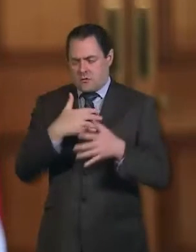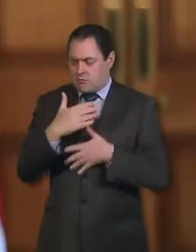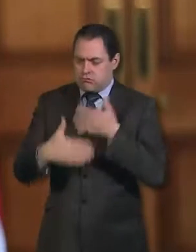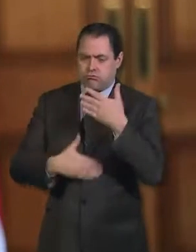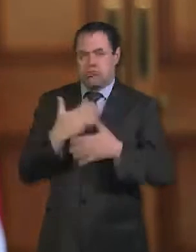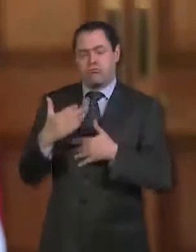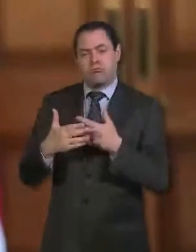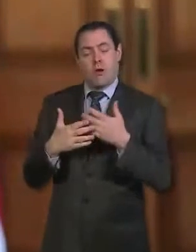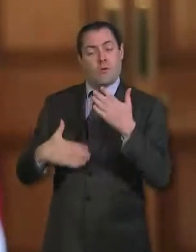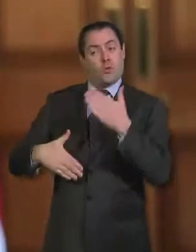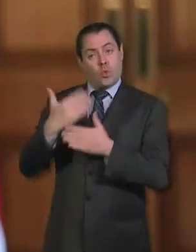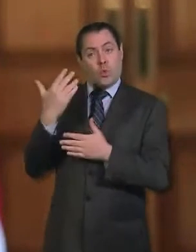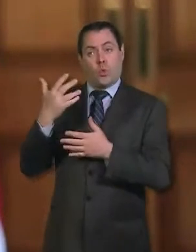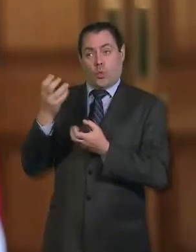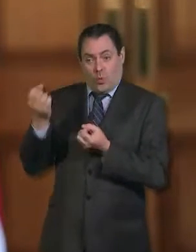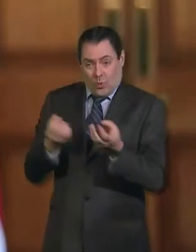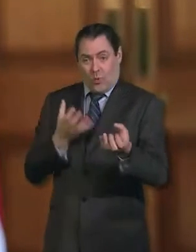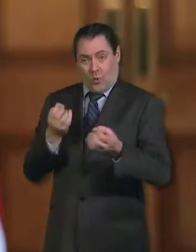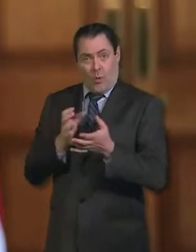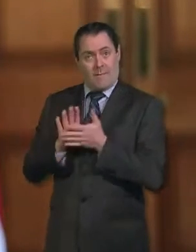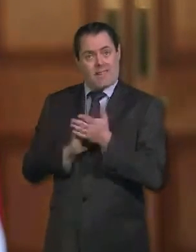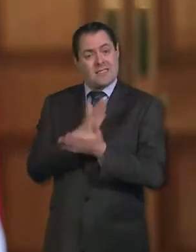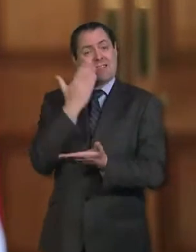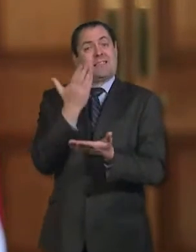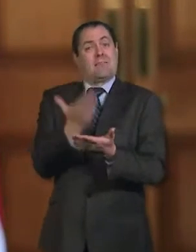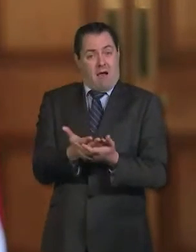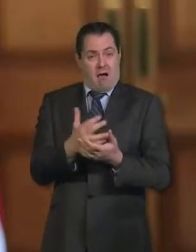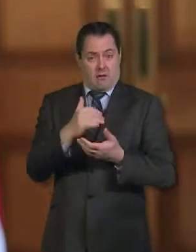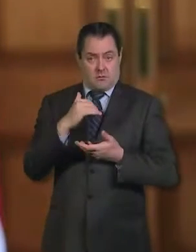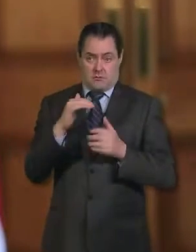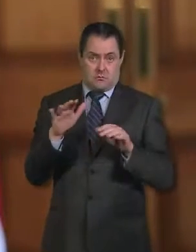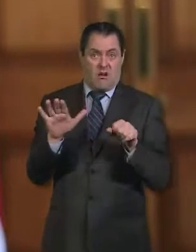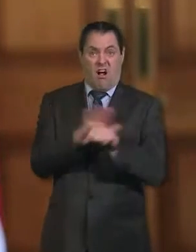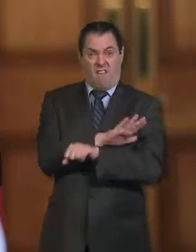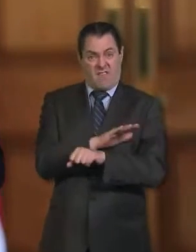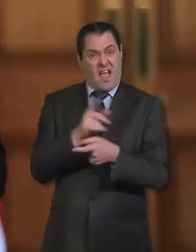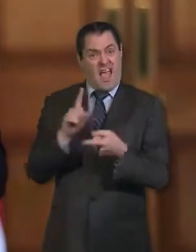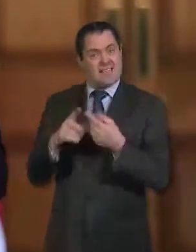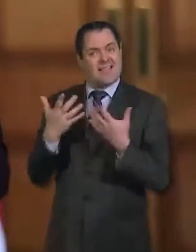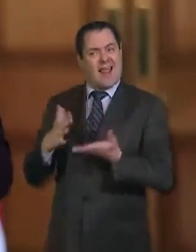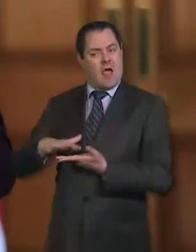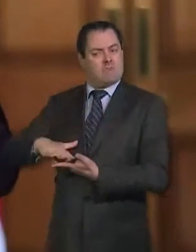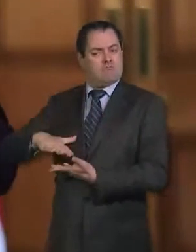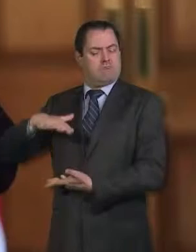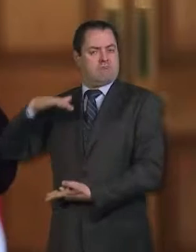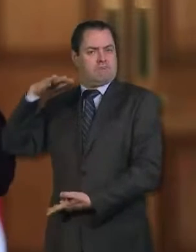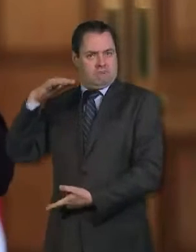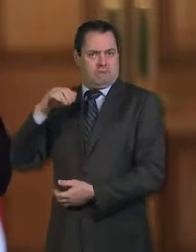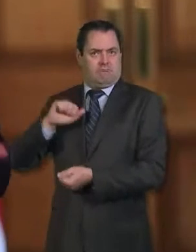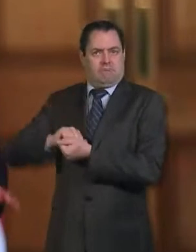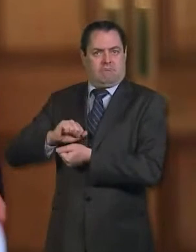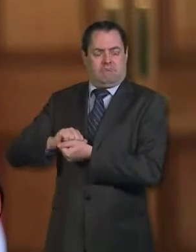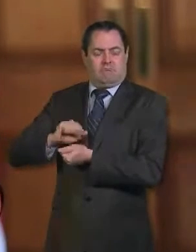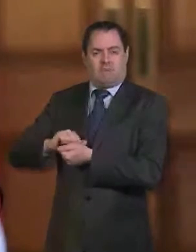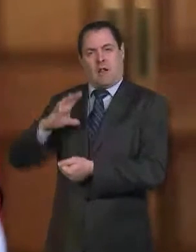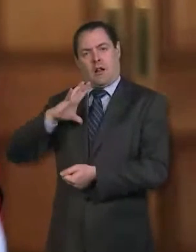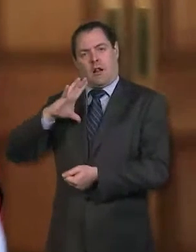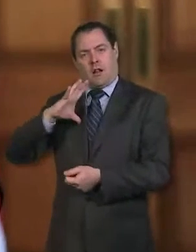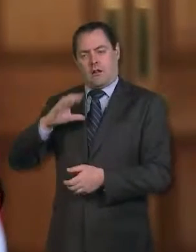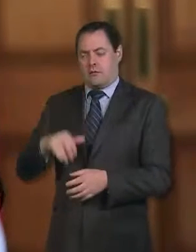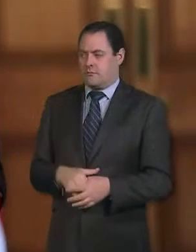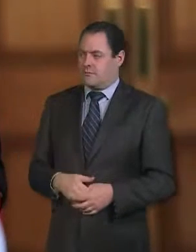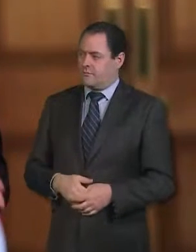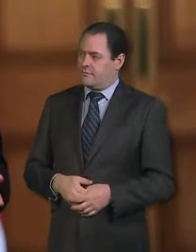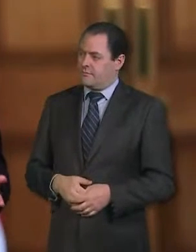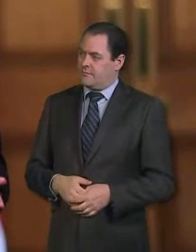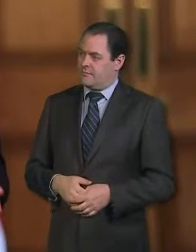with demand. We are now able to begin to replenish our stockpiles. There is a lot further to go on